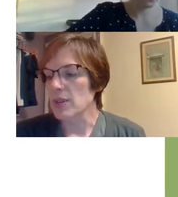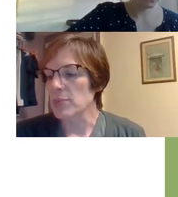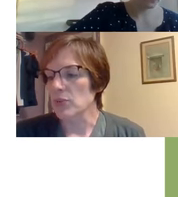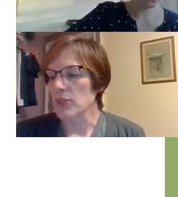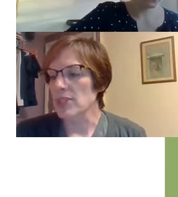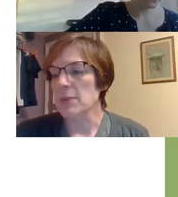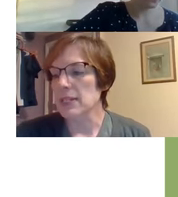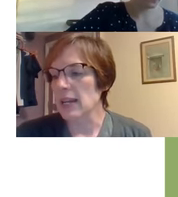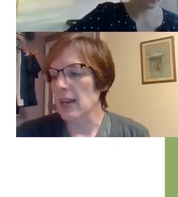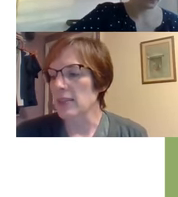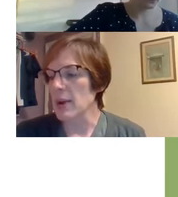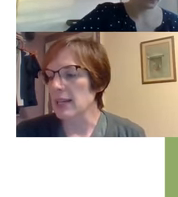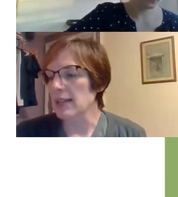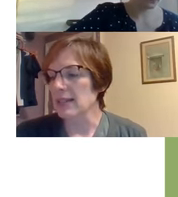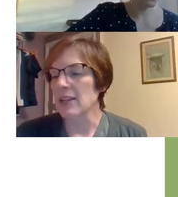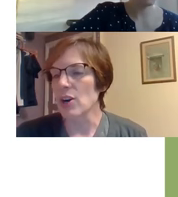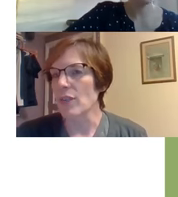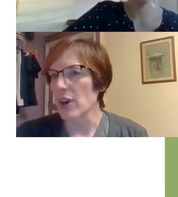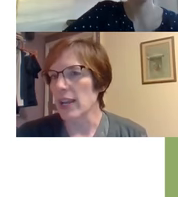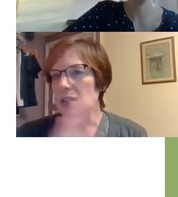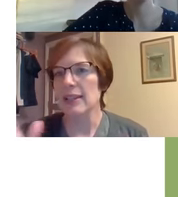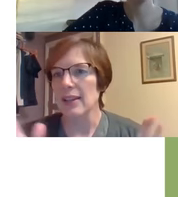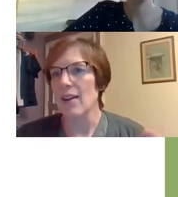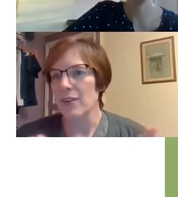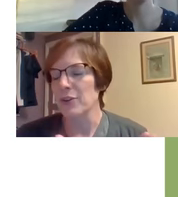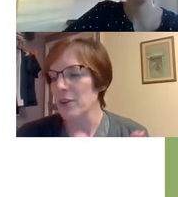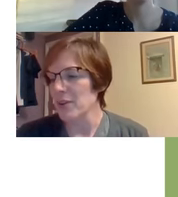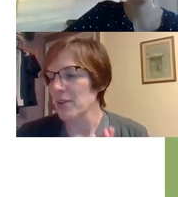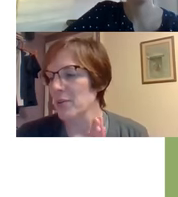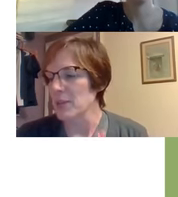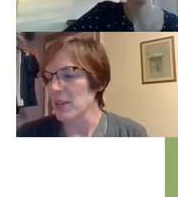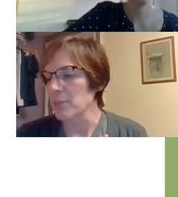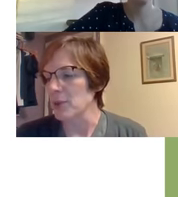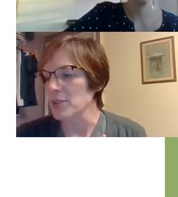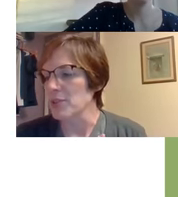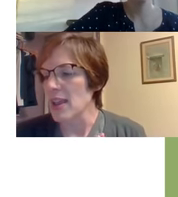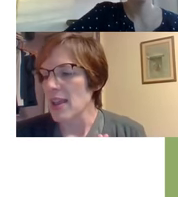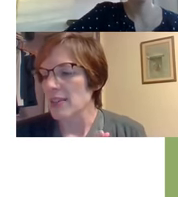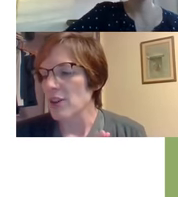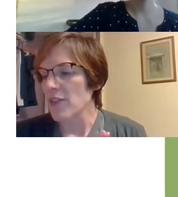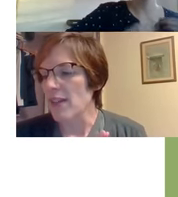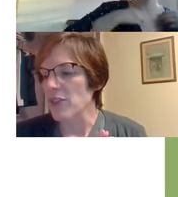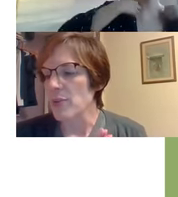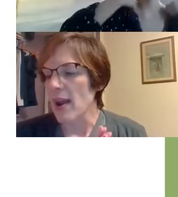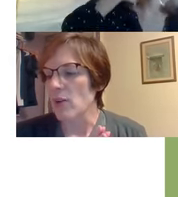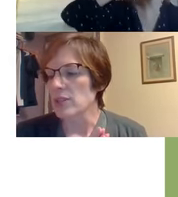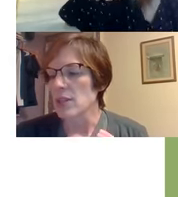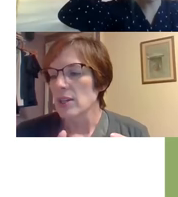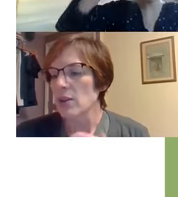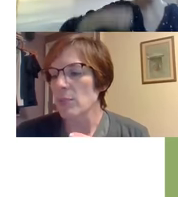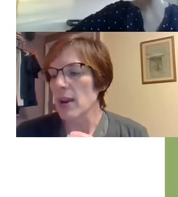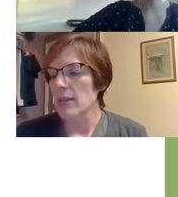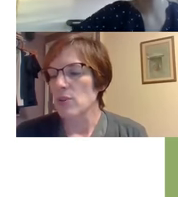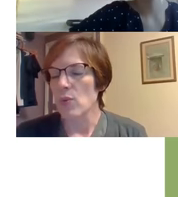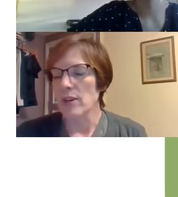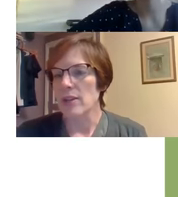more receptors for CBD in the body than there are for any other receptors. They're found throughout